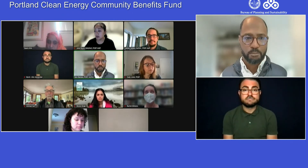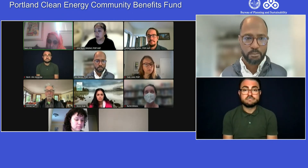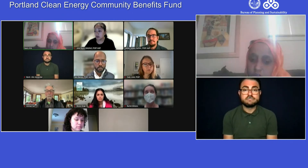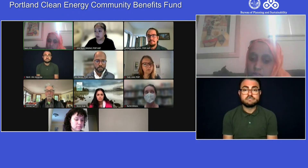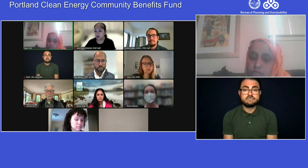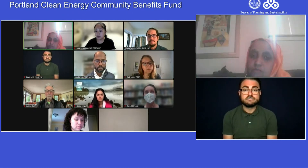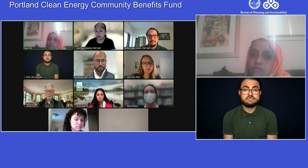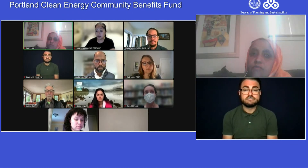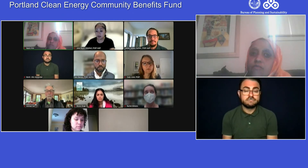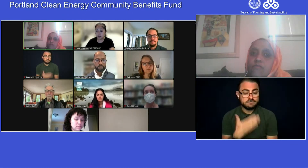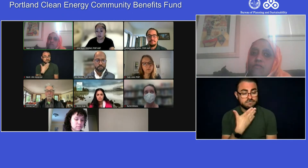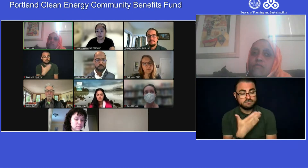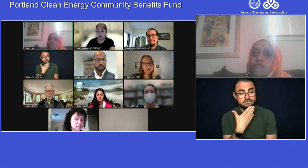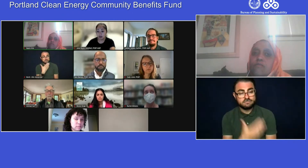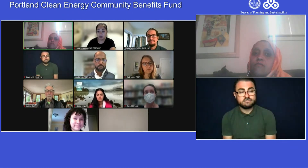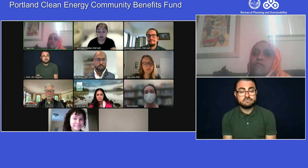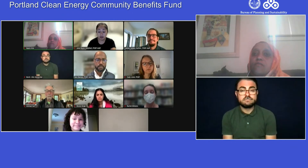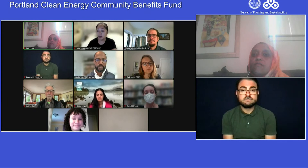Thank you.